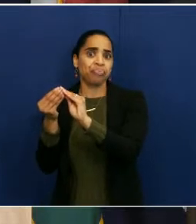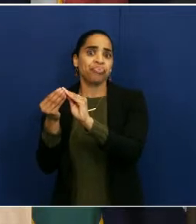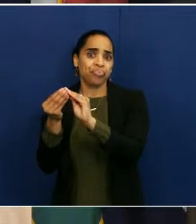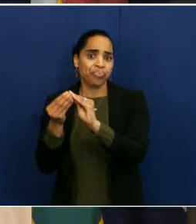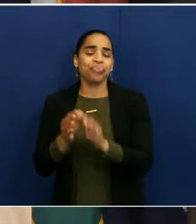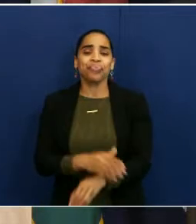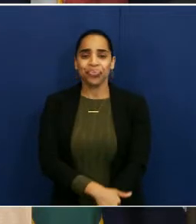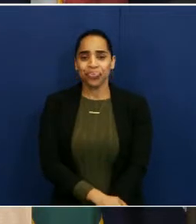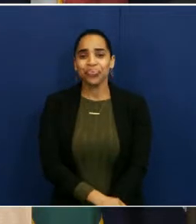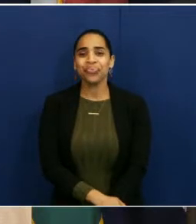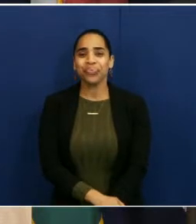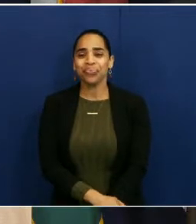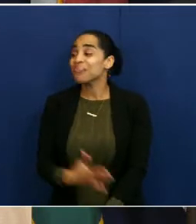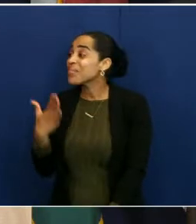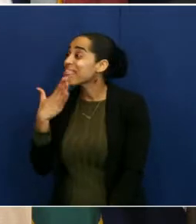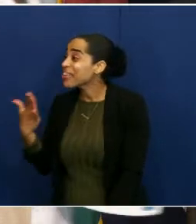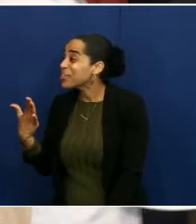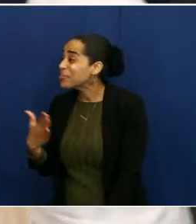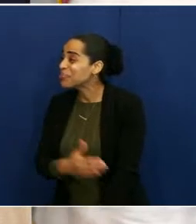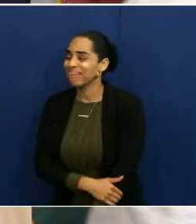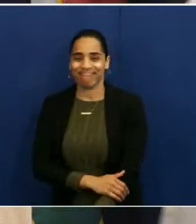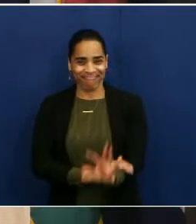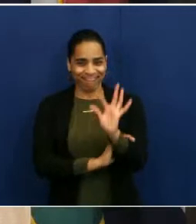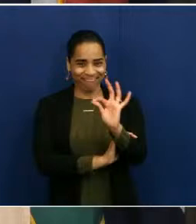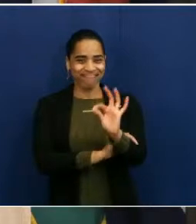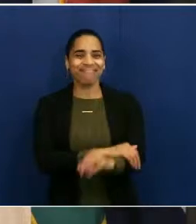outbreaks. Thank you, Dr. Wooten.